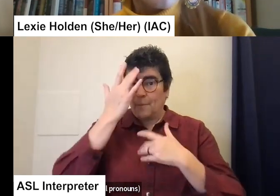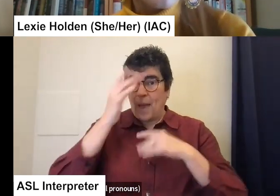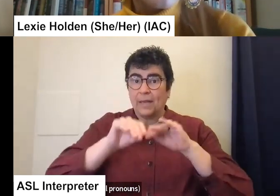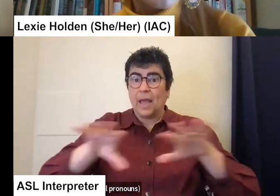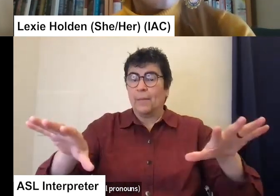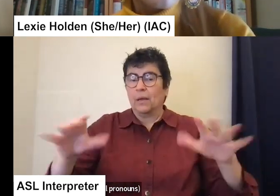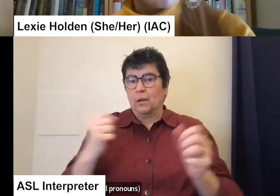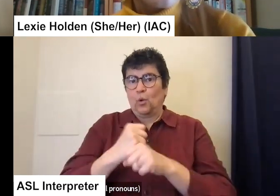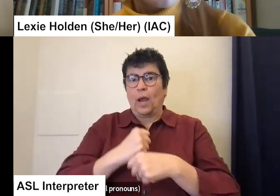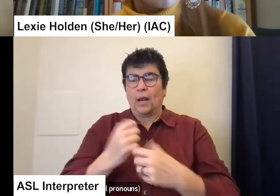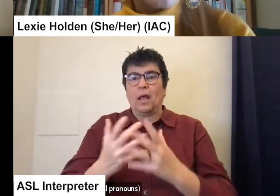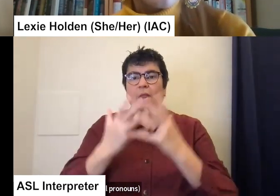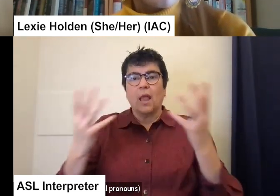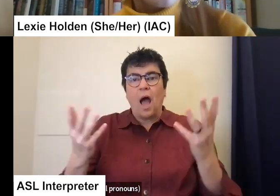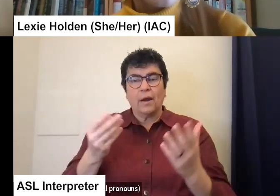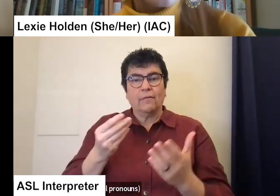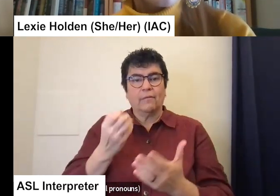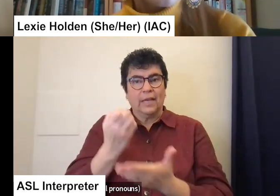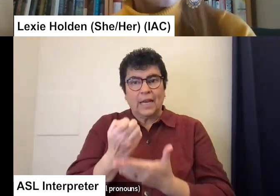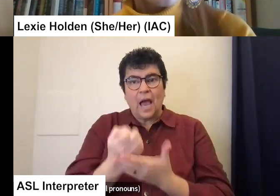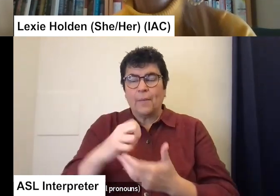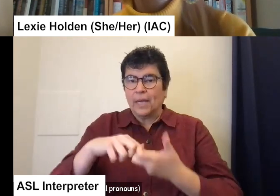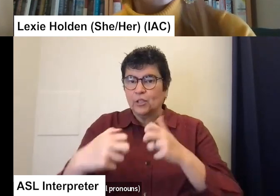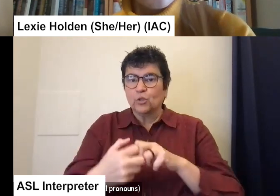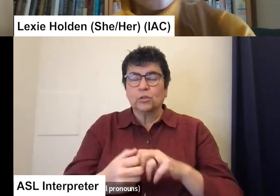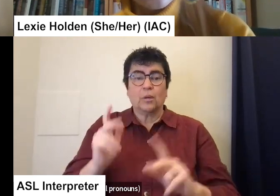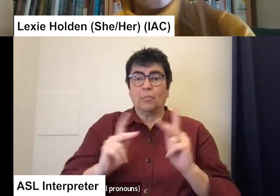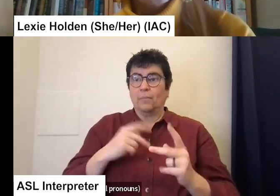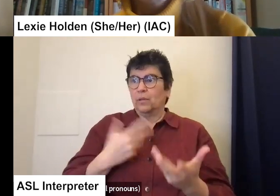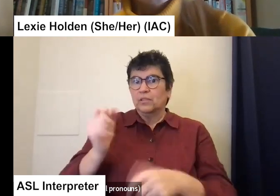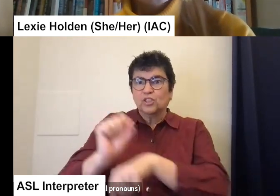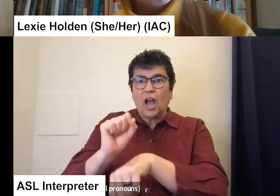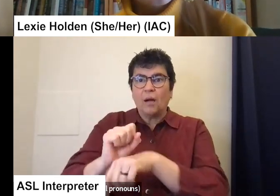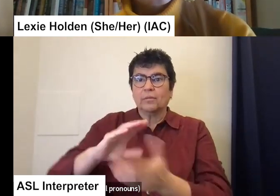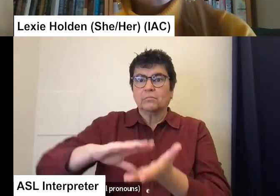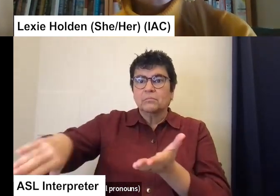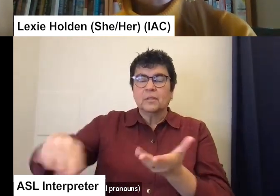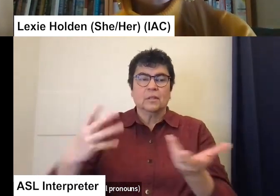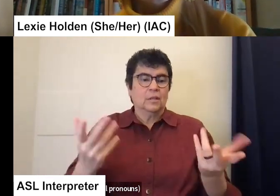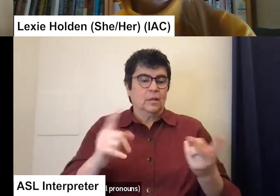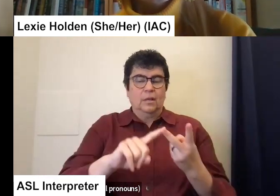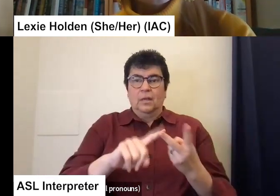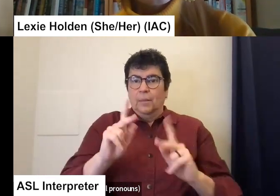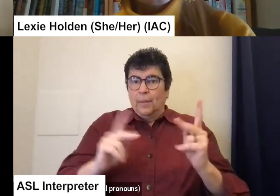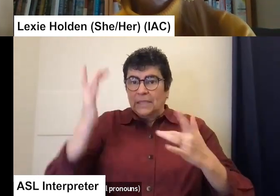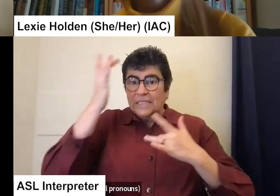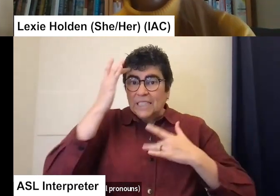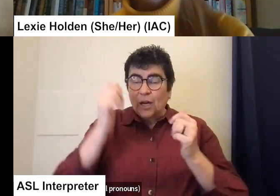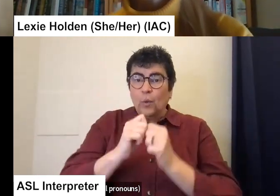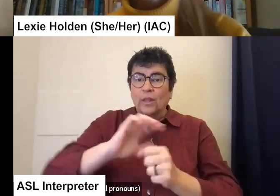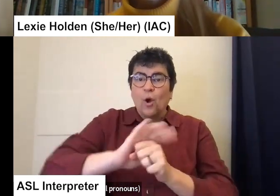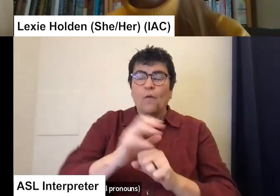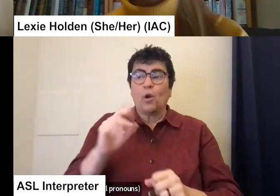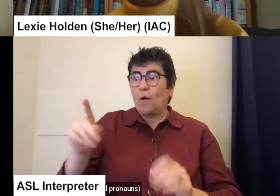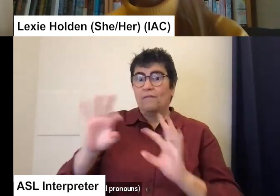a lot of economic, issues. People have lost their jobs. People are sick with COVID, or their family